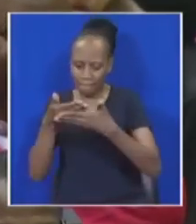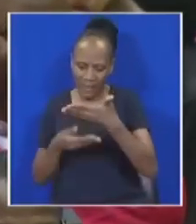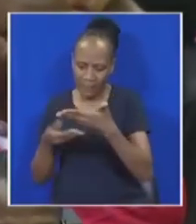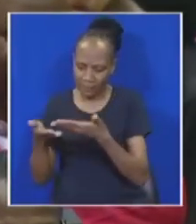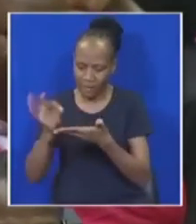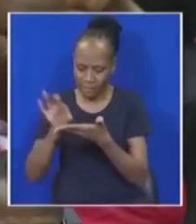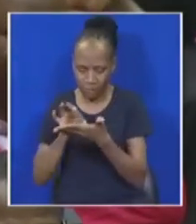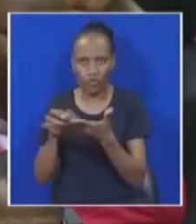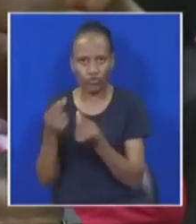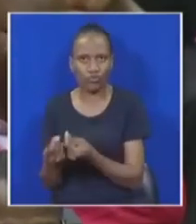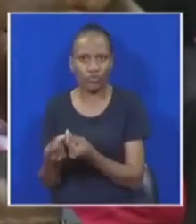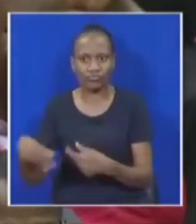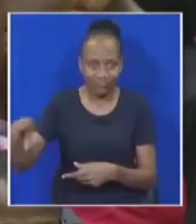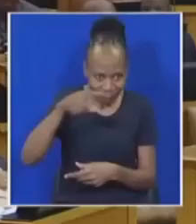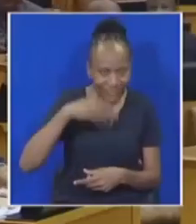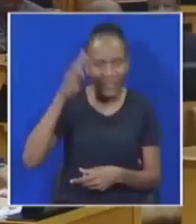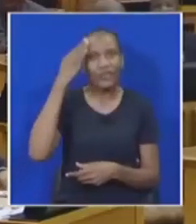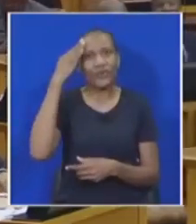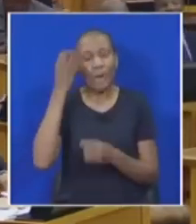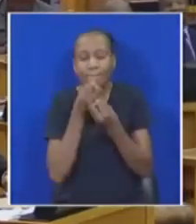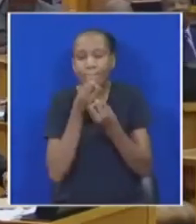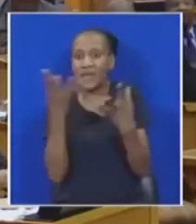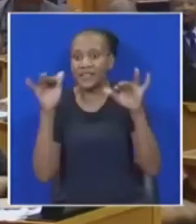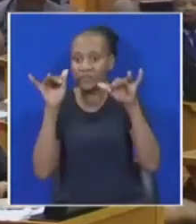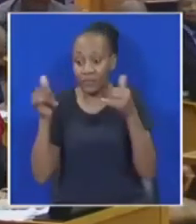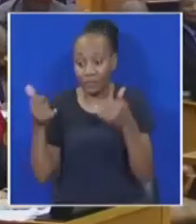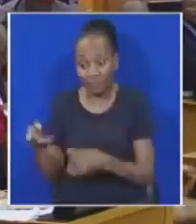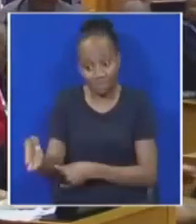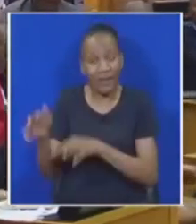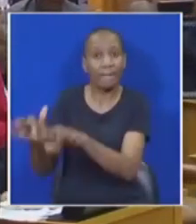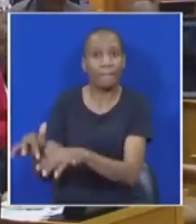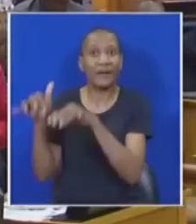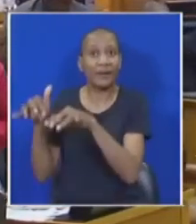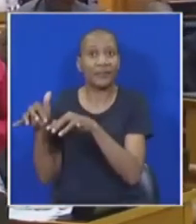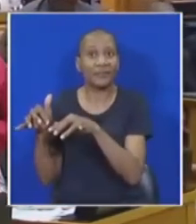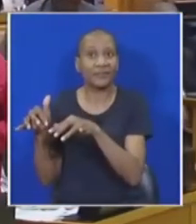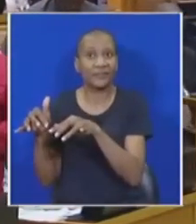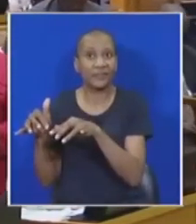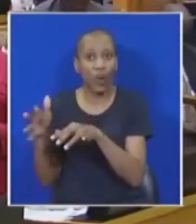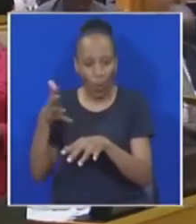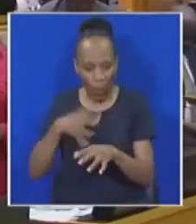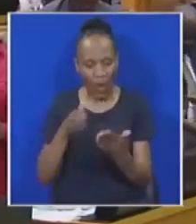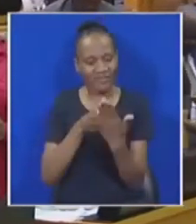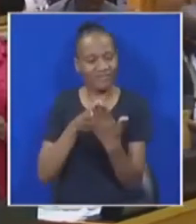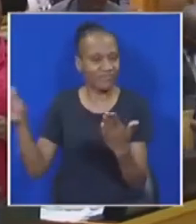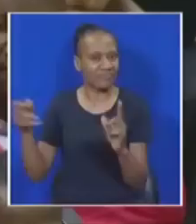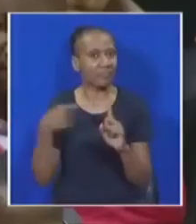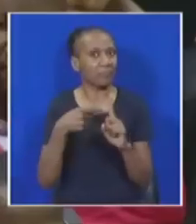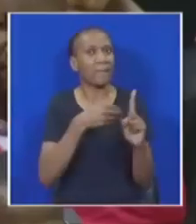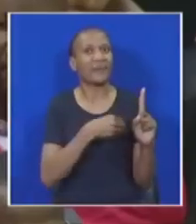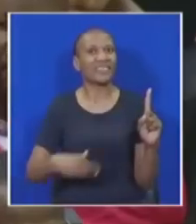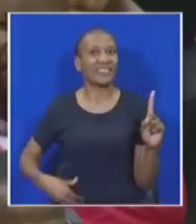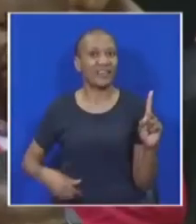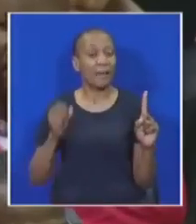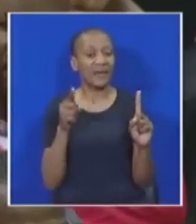know that majority of us here in Parliament Honourable would Member. Want to remove a president, but because of fear